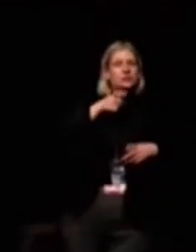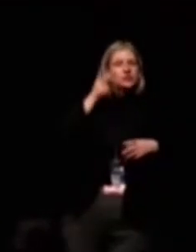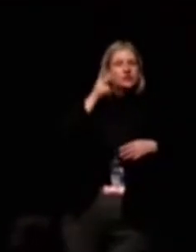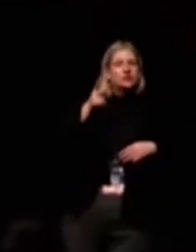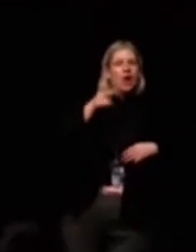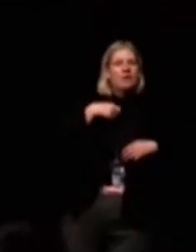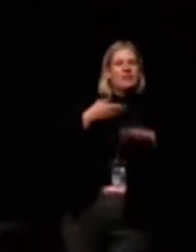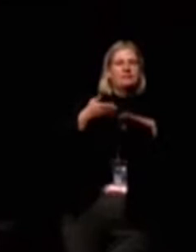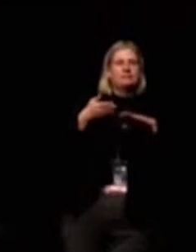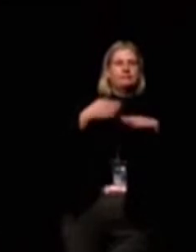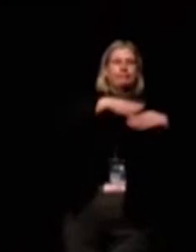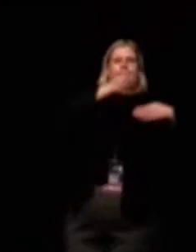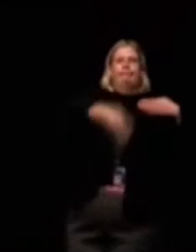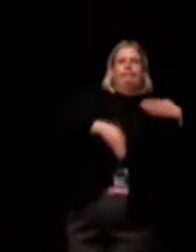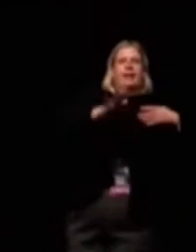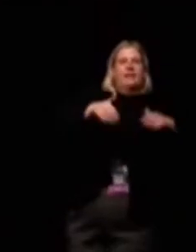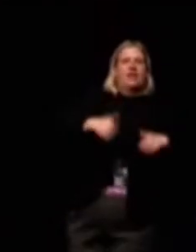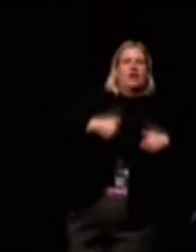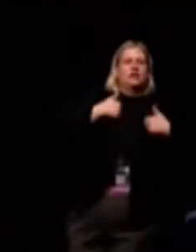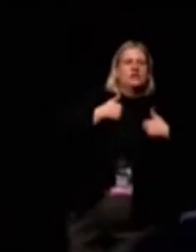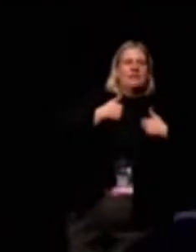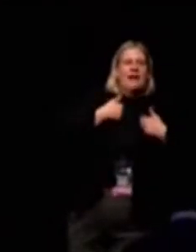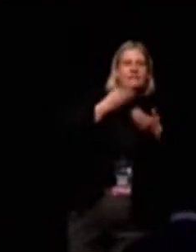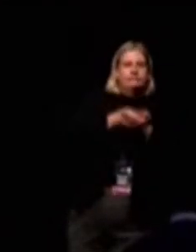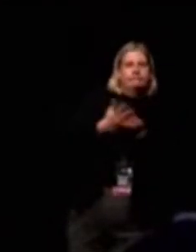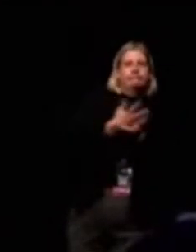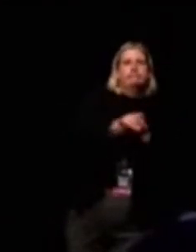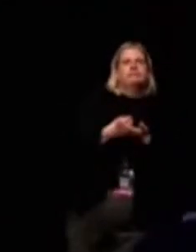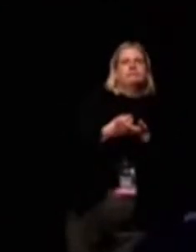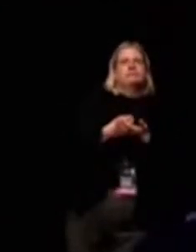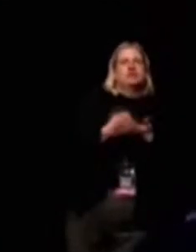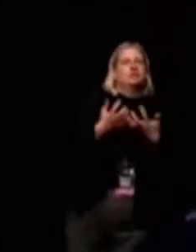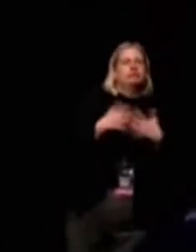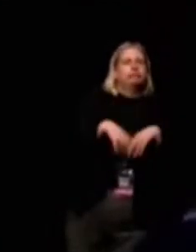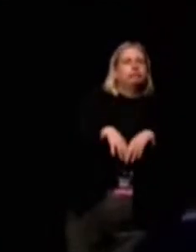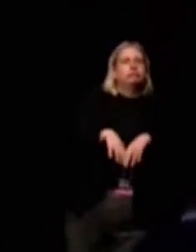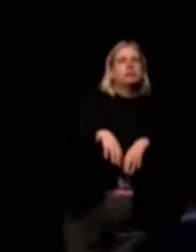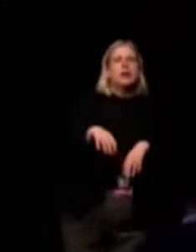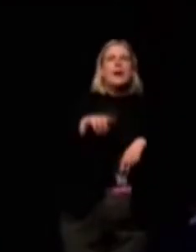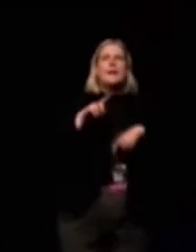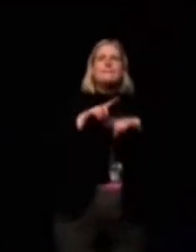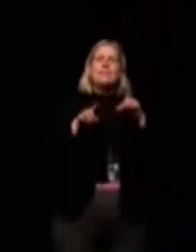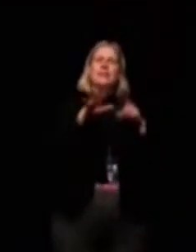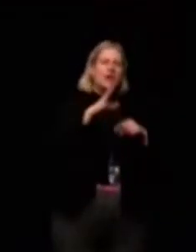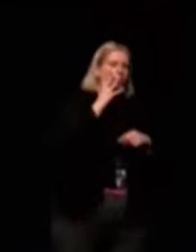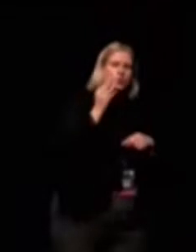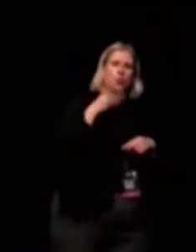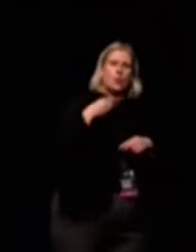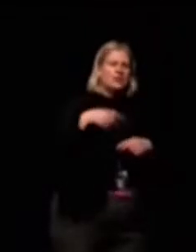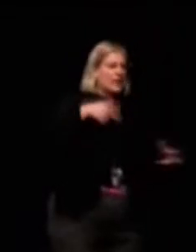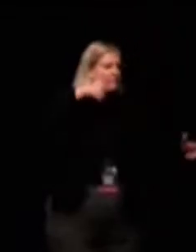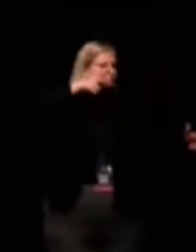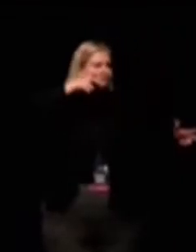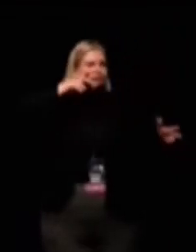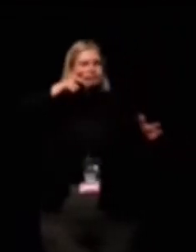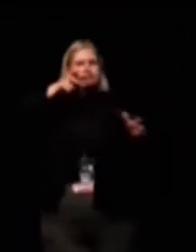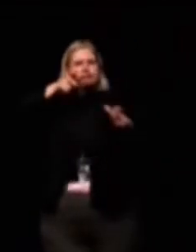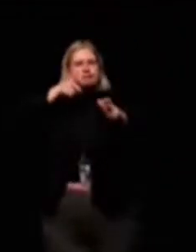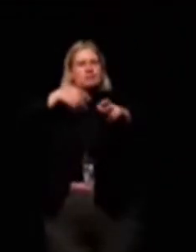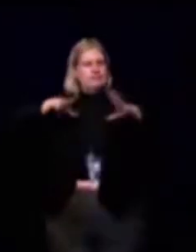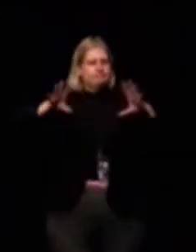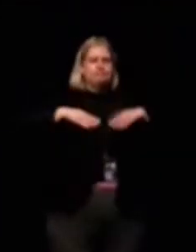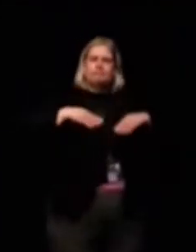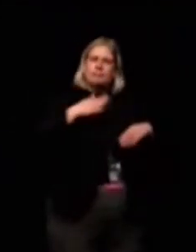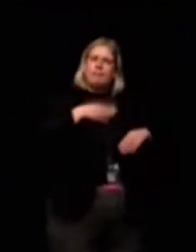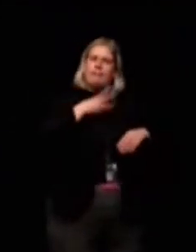In traveling every corner of this state, I heard their stories, and I embraced them as if they were my own. New Yorkers whose lives have been